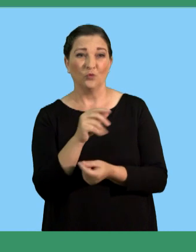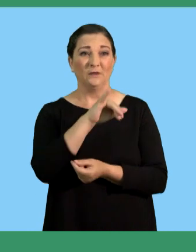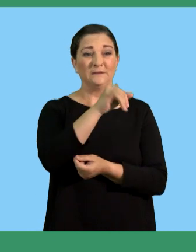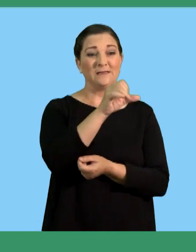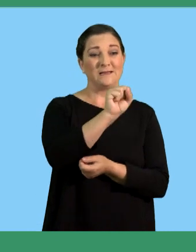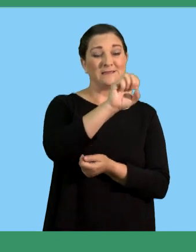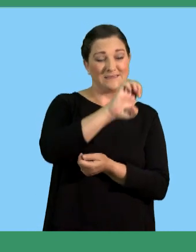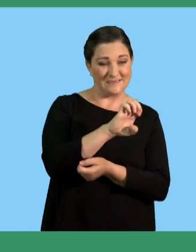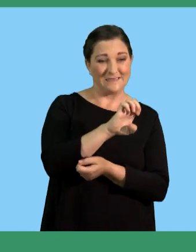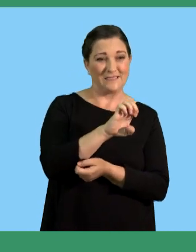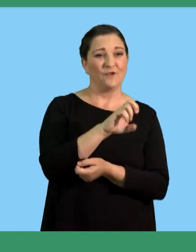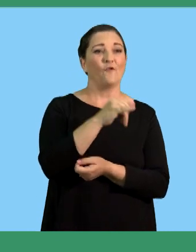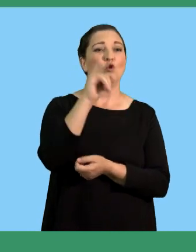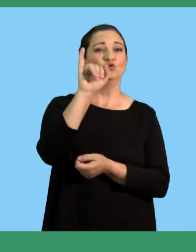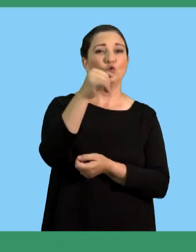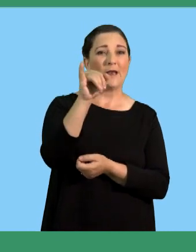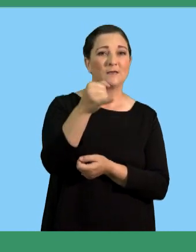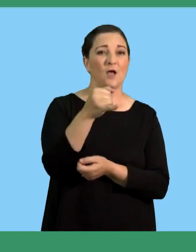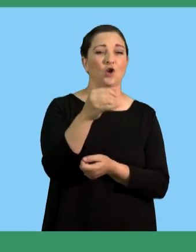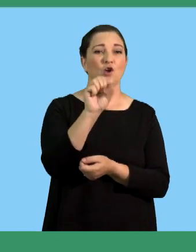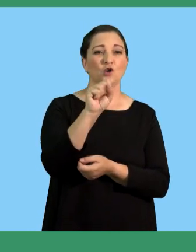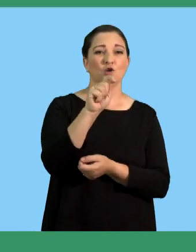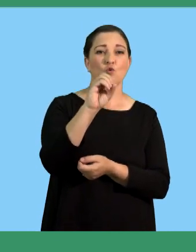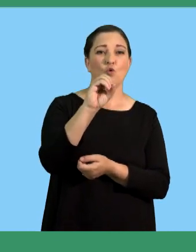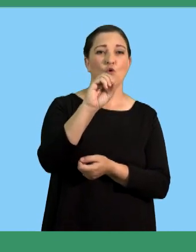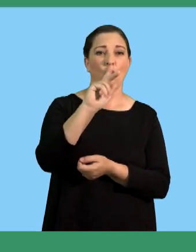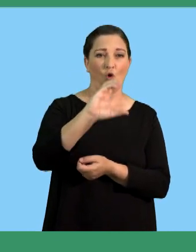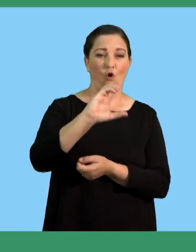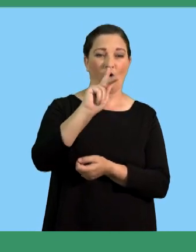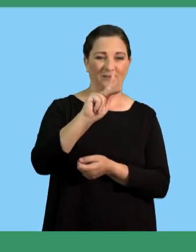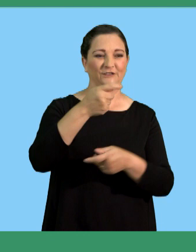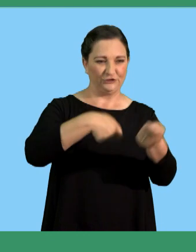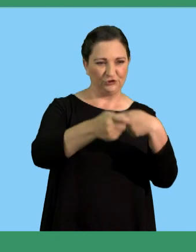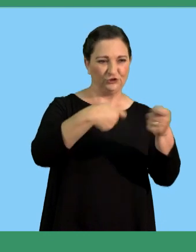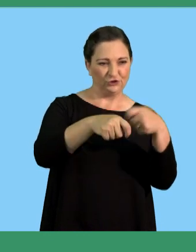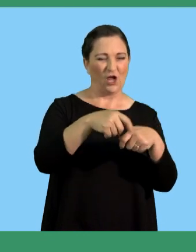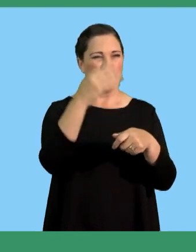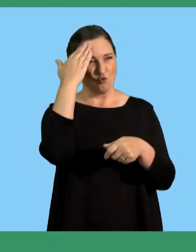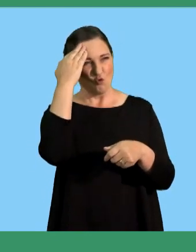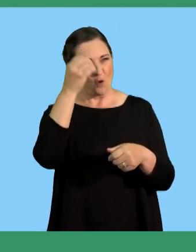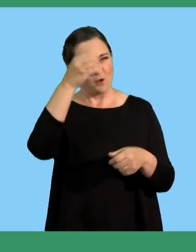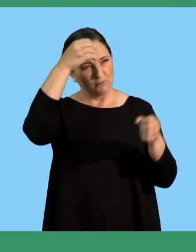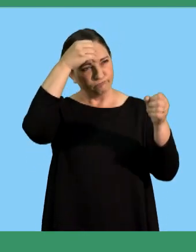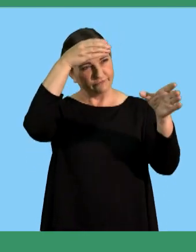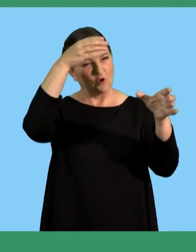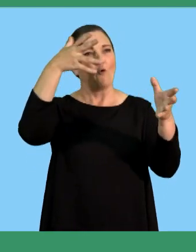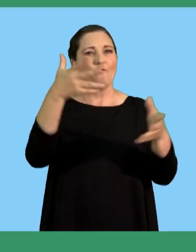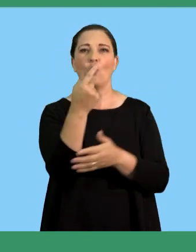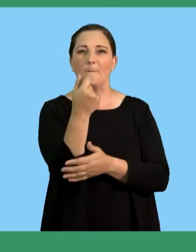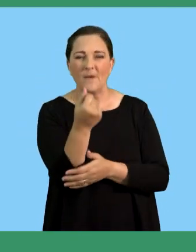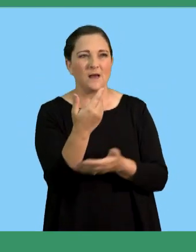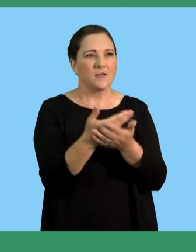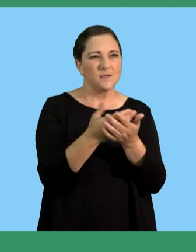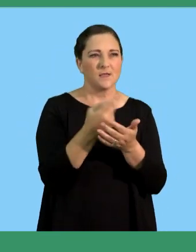exchange or the Johannesburg Securities Exchange. That becomes an advantage. This fund manager is an expert who knows better about investments, and